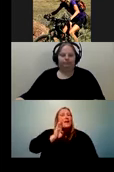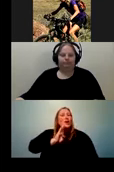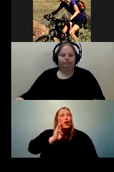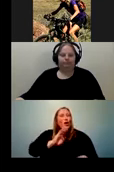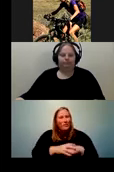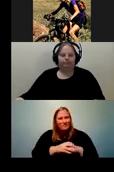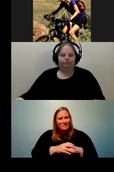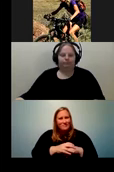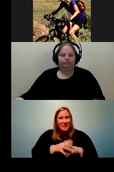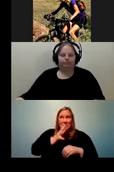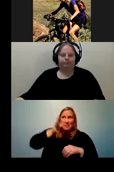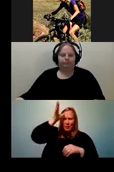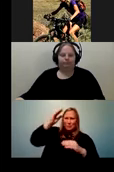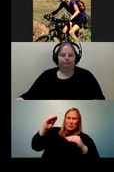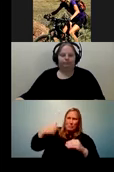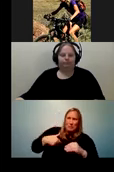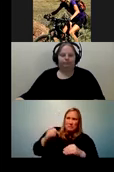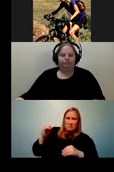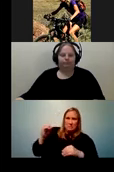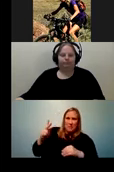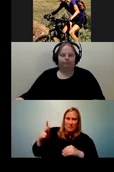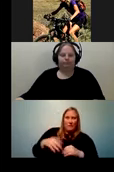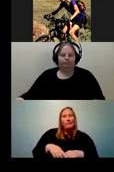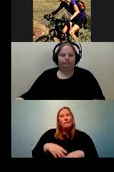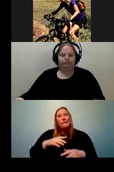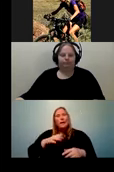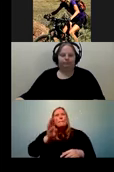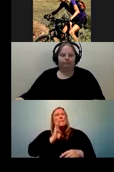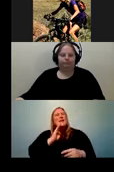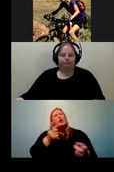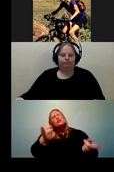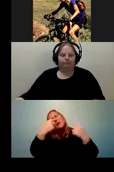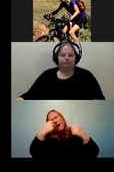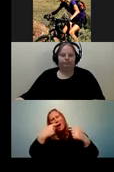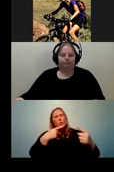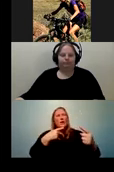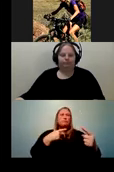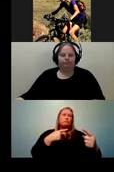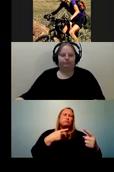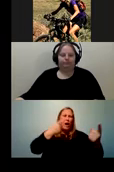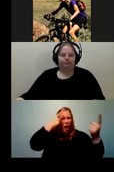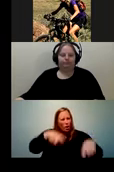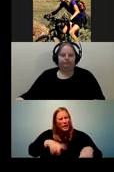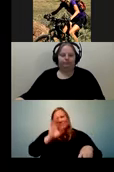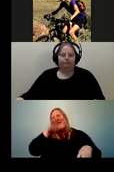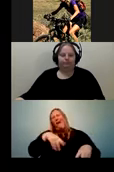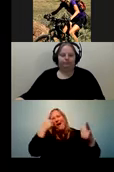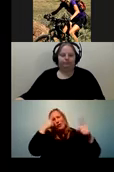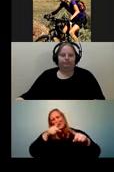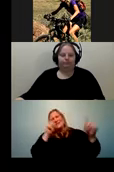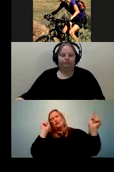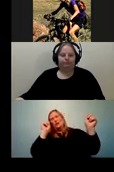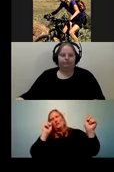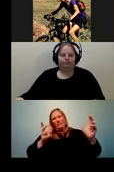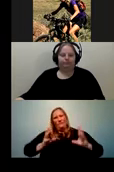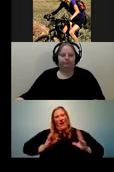That's the way my parents taught me. And you'd talk it over and you'd agree to disagree. And that's just the way it was. Things are quite